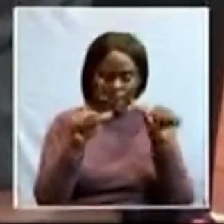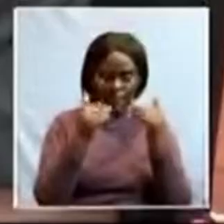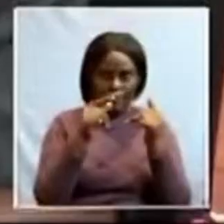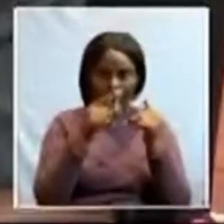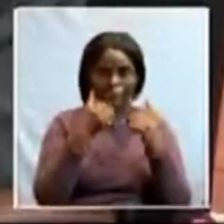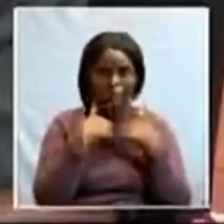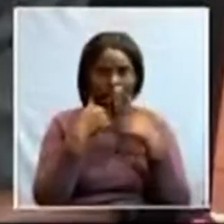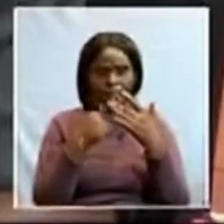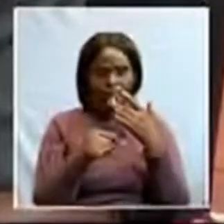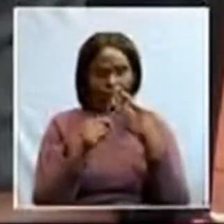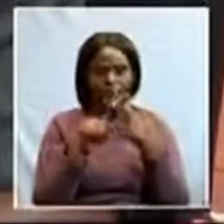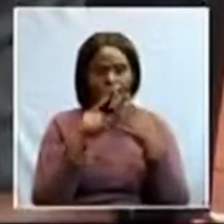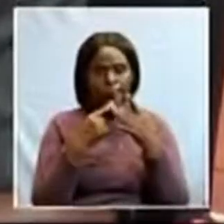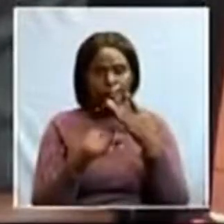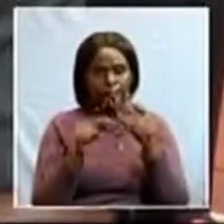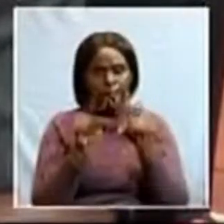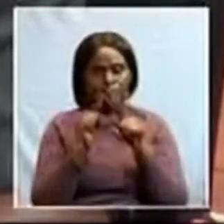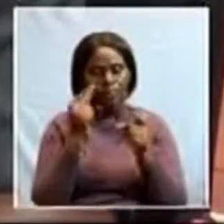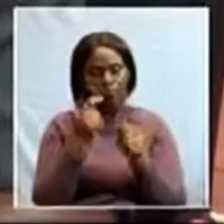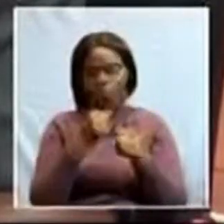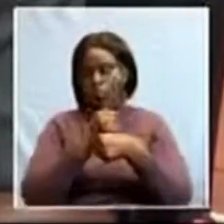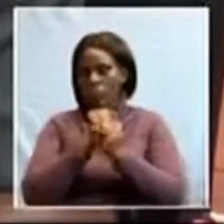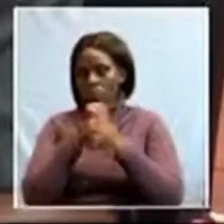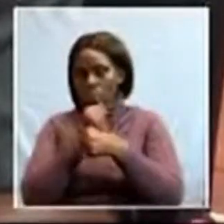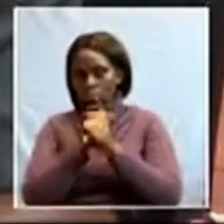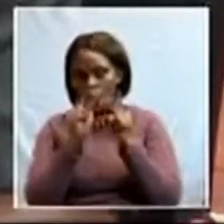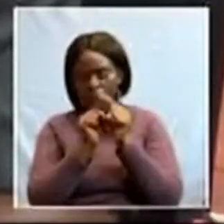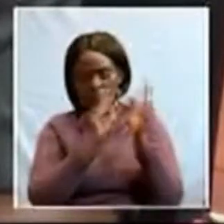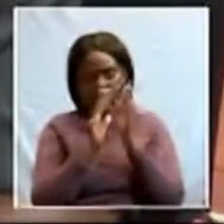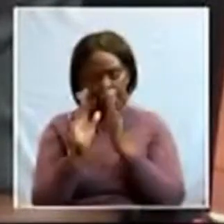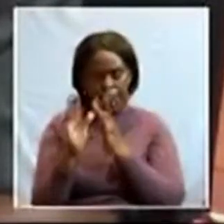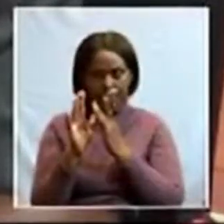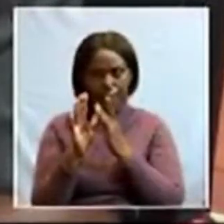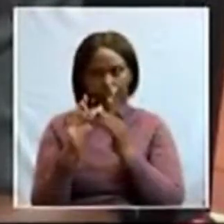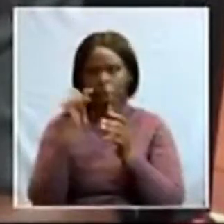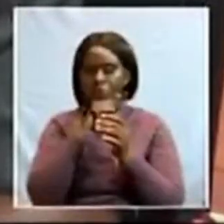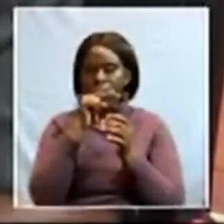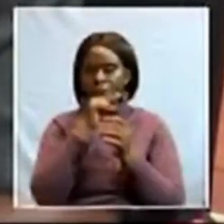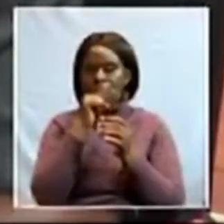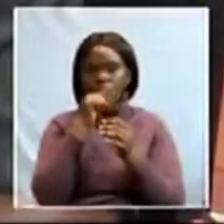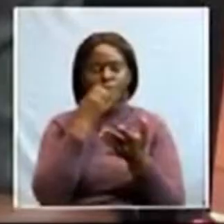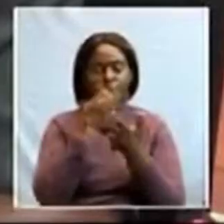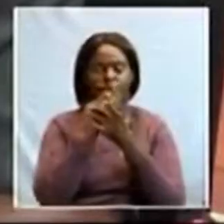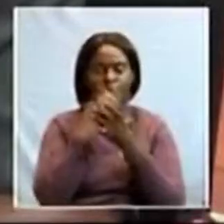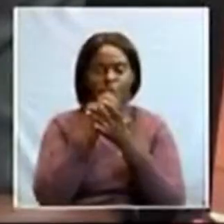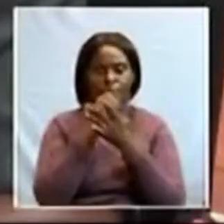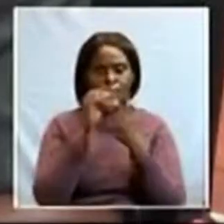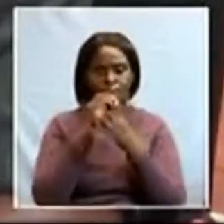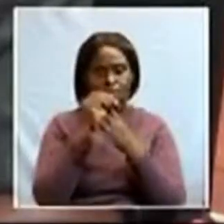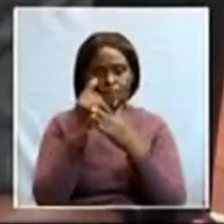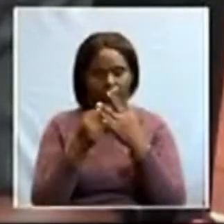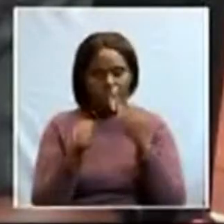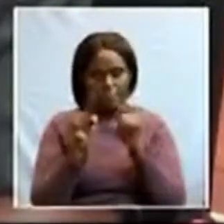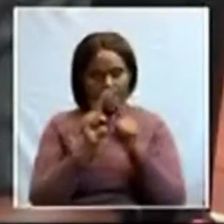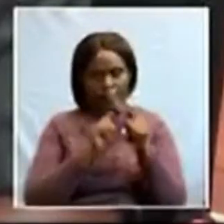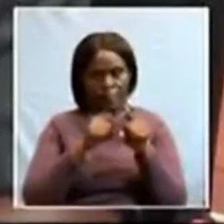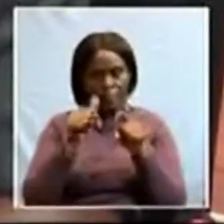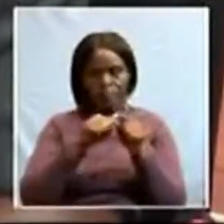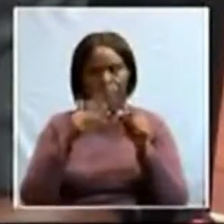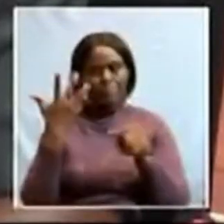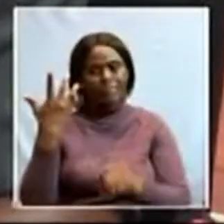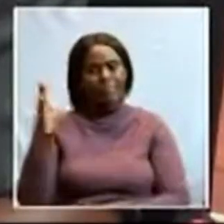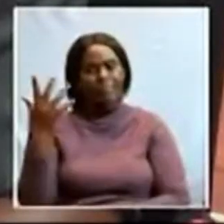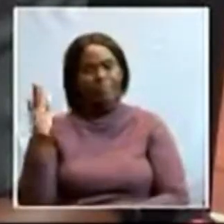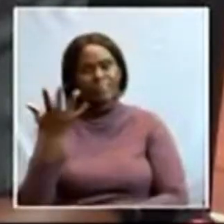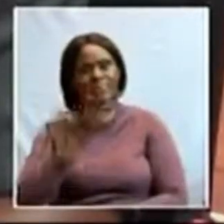have to cook and prepare some false evidence, or you